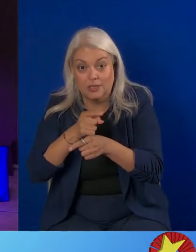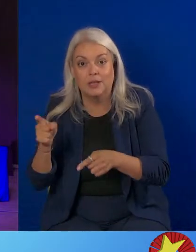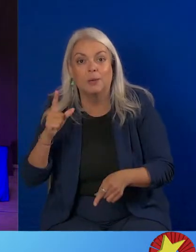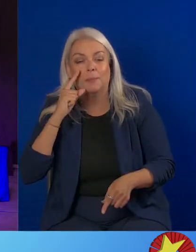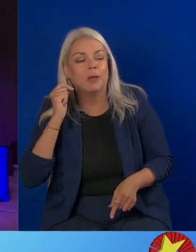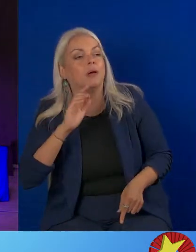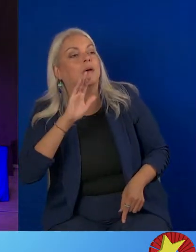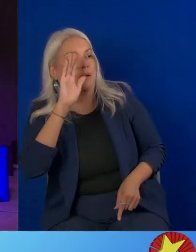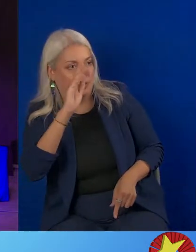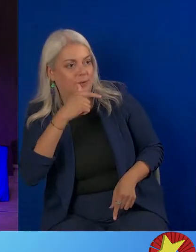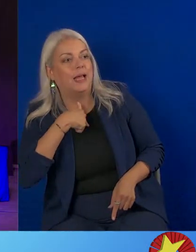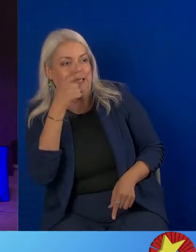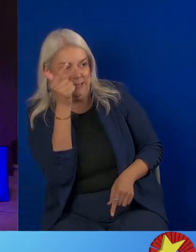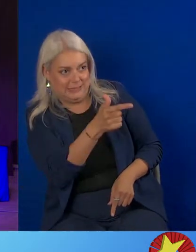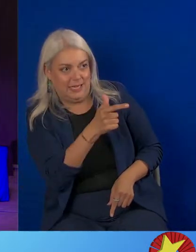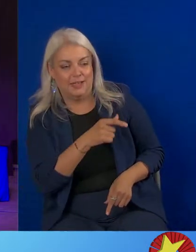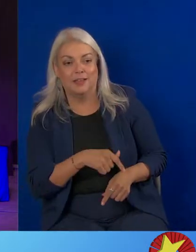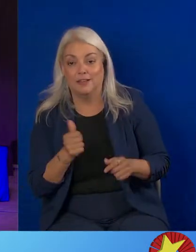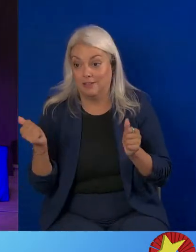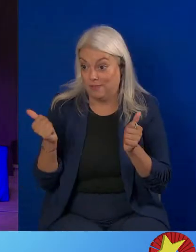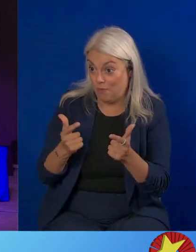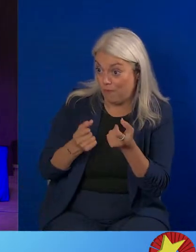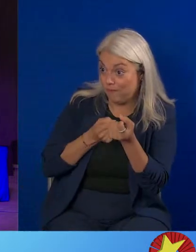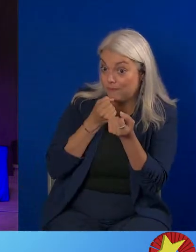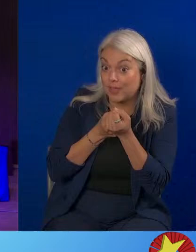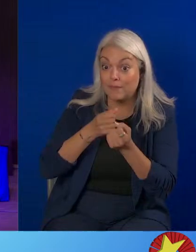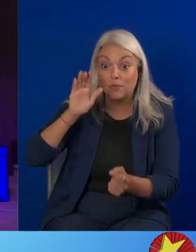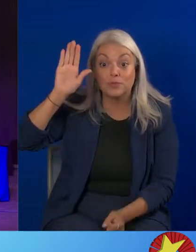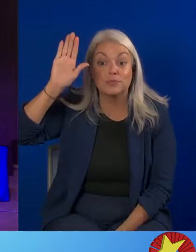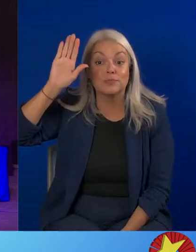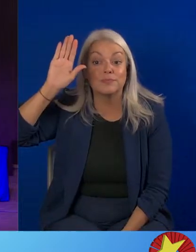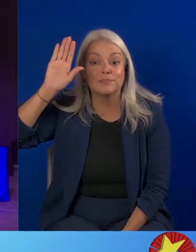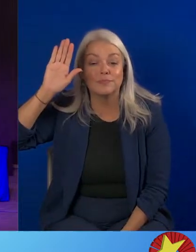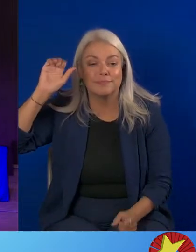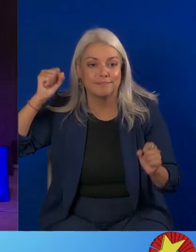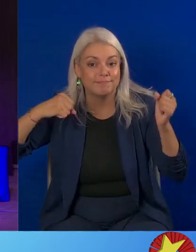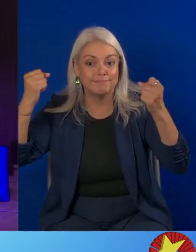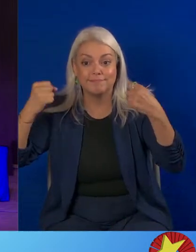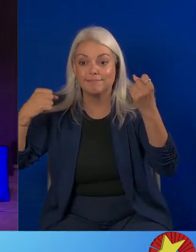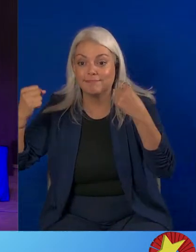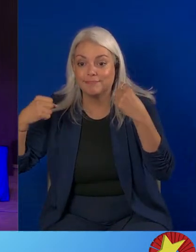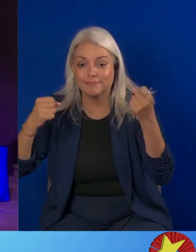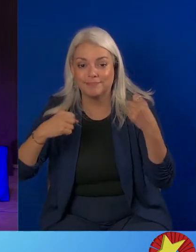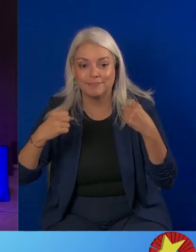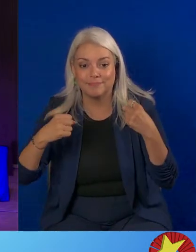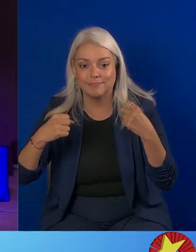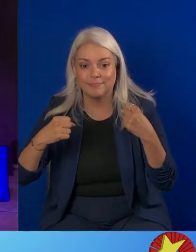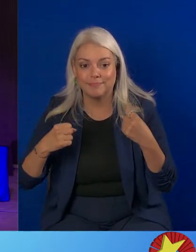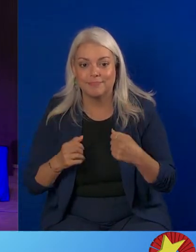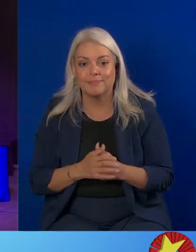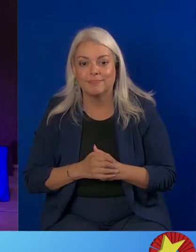motion. All in favor, say aye. Aye. Aye. Well done.